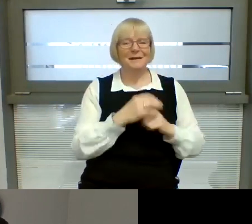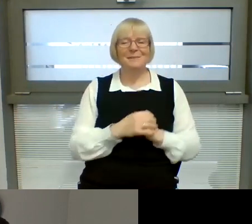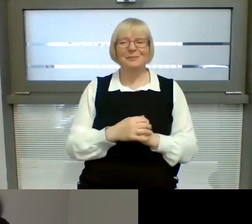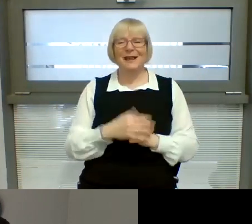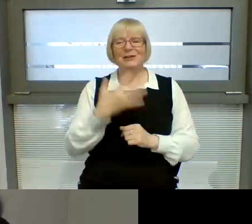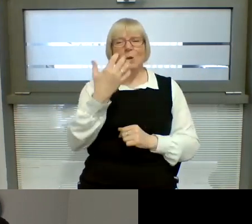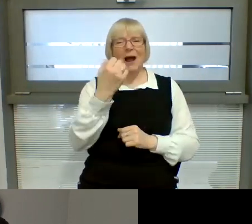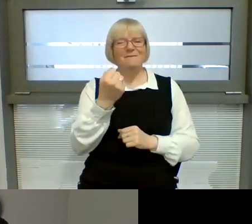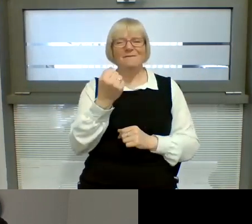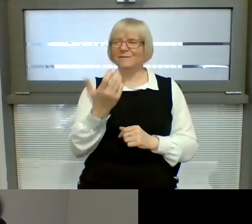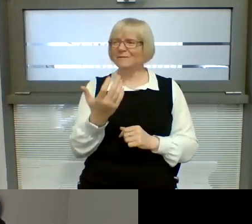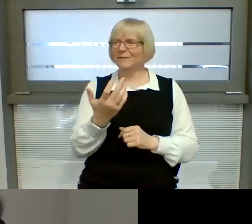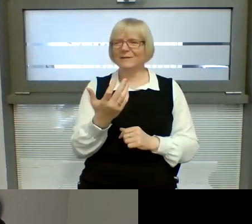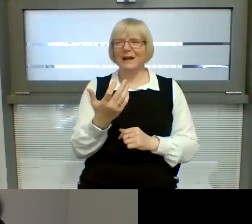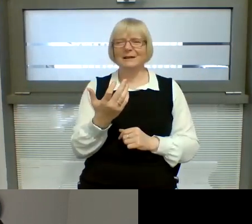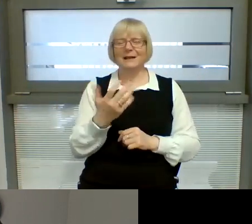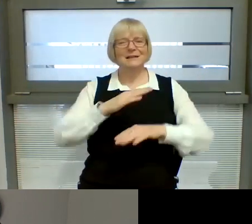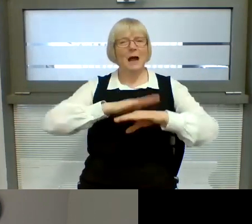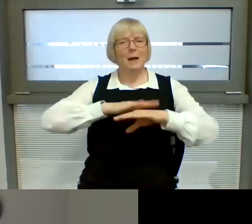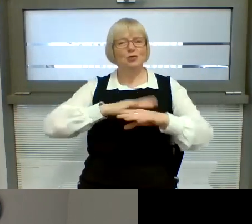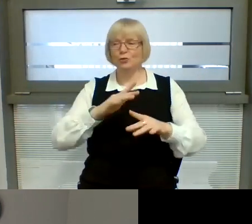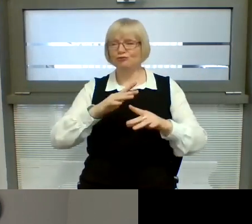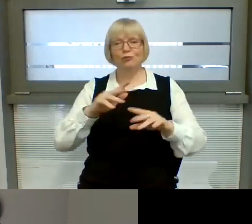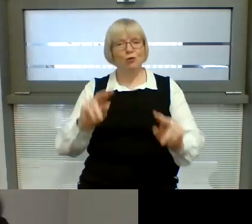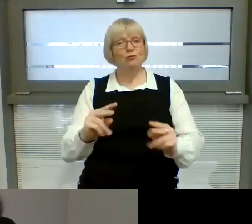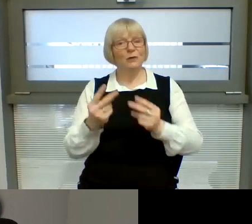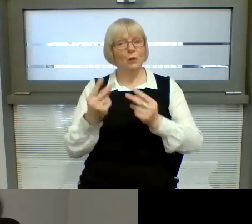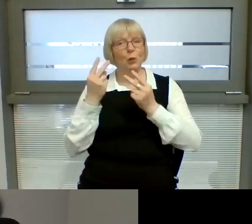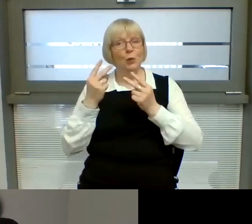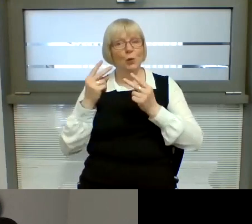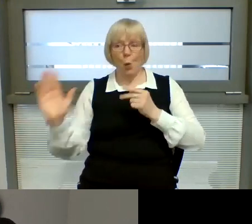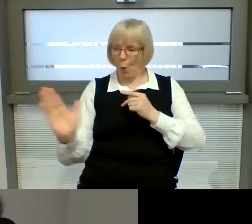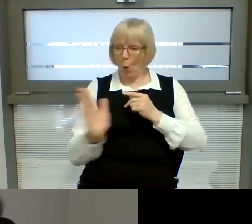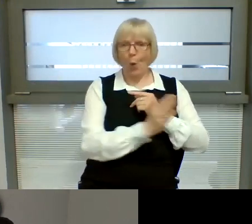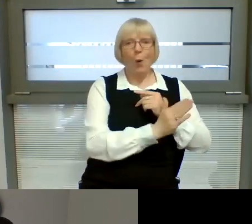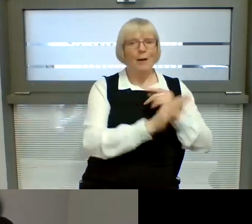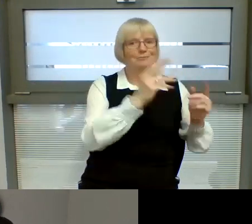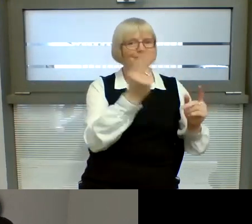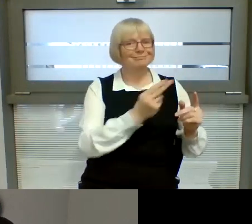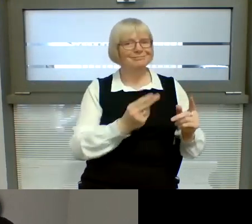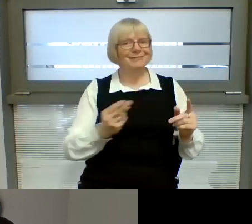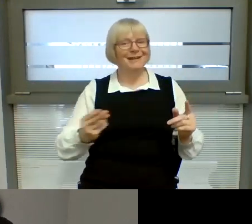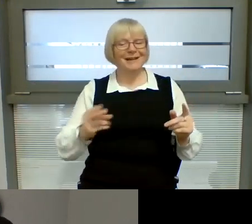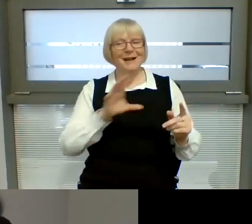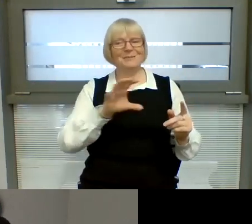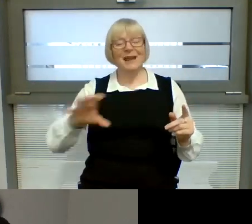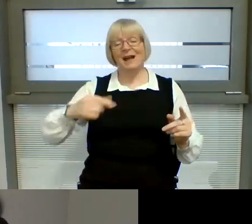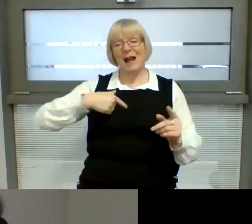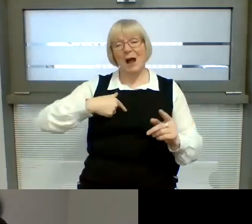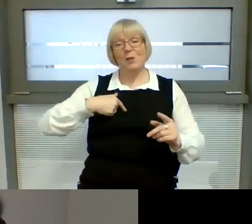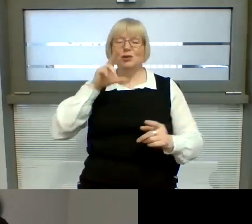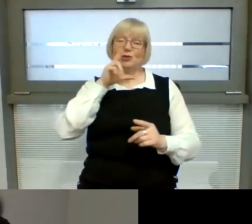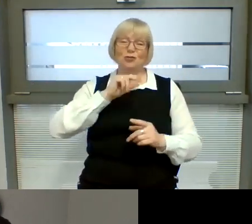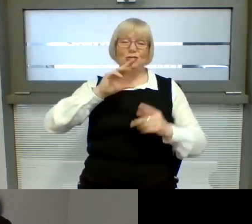moment and to review what was being created, and then I'd curate what had been